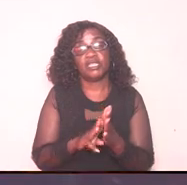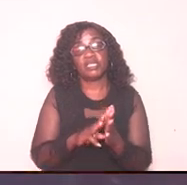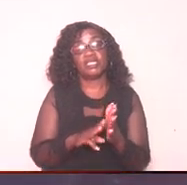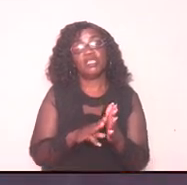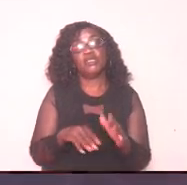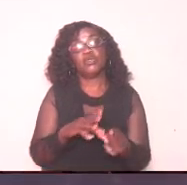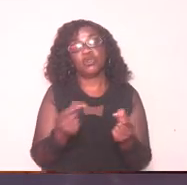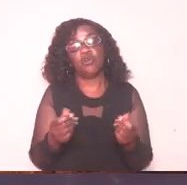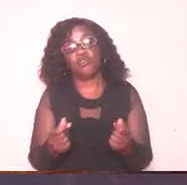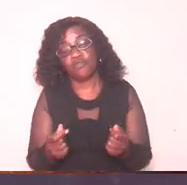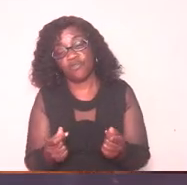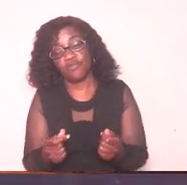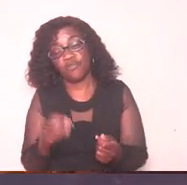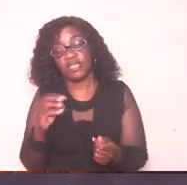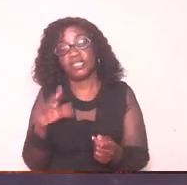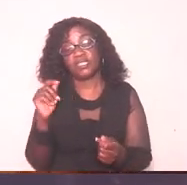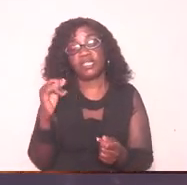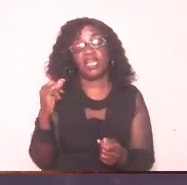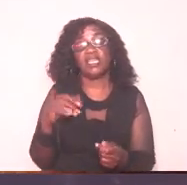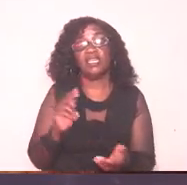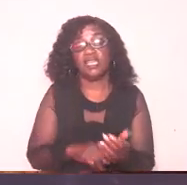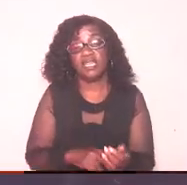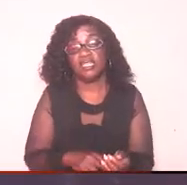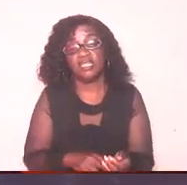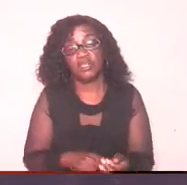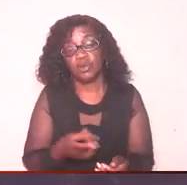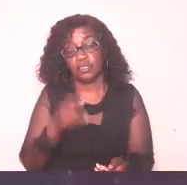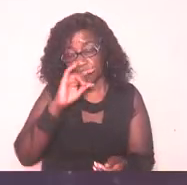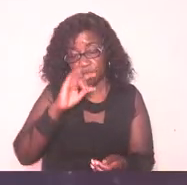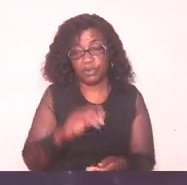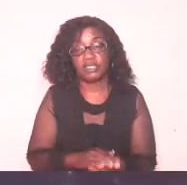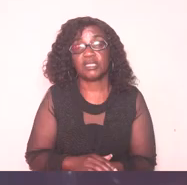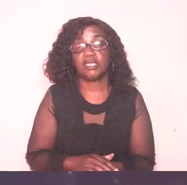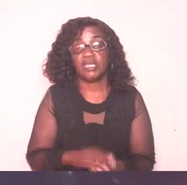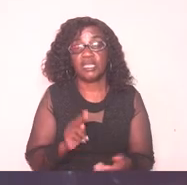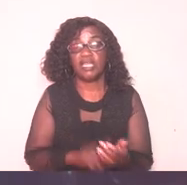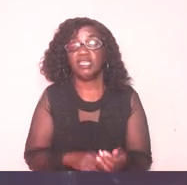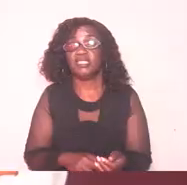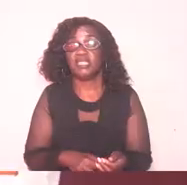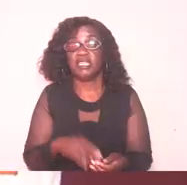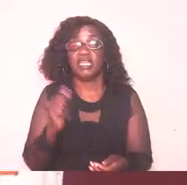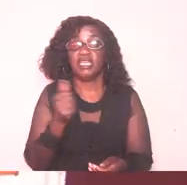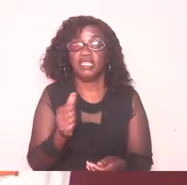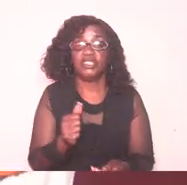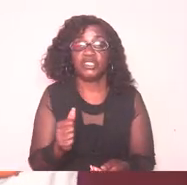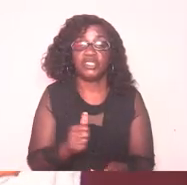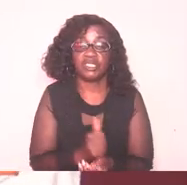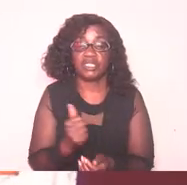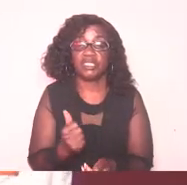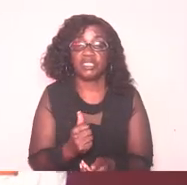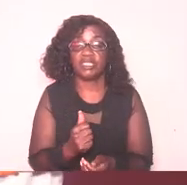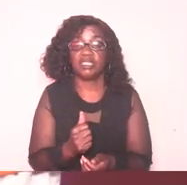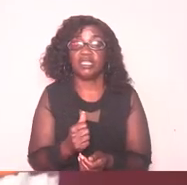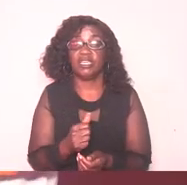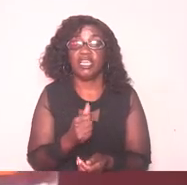deal with the STIs, the teenage pregnancies, and the abortions that Nkosi talks about, right? We think, first of all, if the age of consent is at 16, is